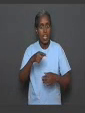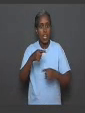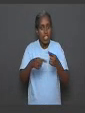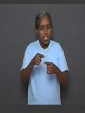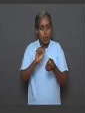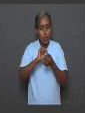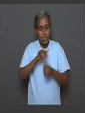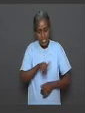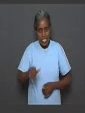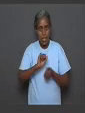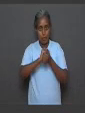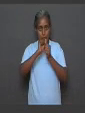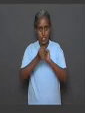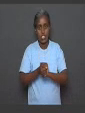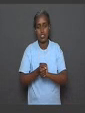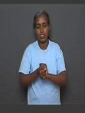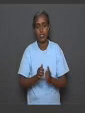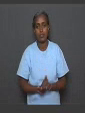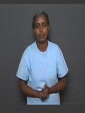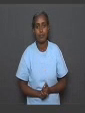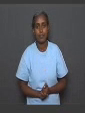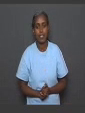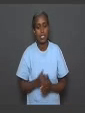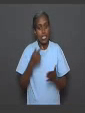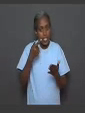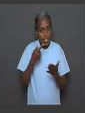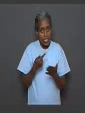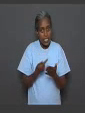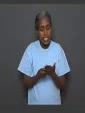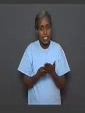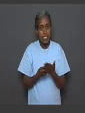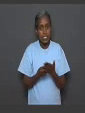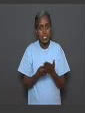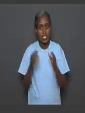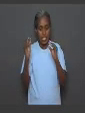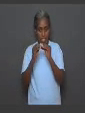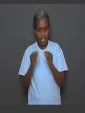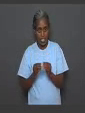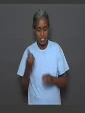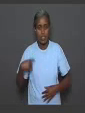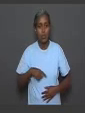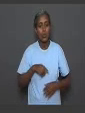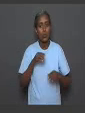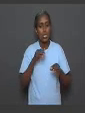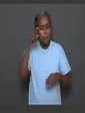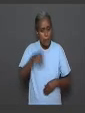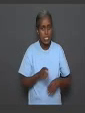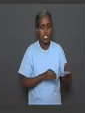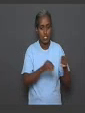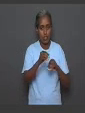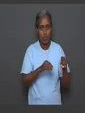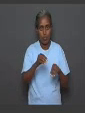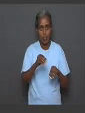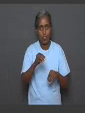same changes as well. In this case, we must move,